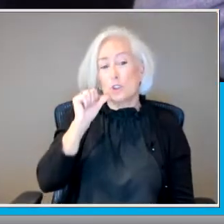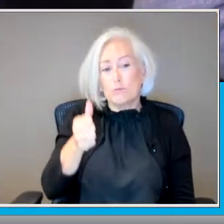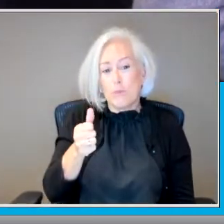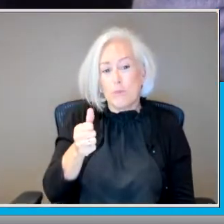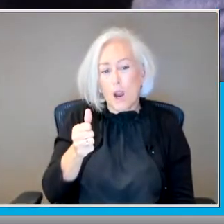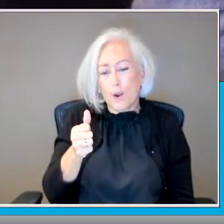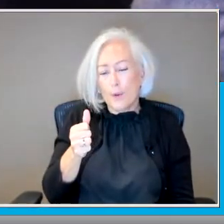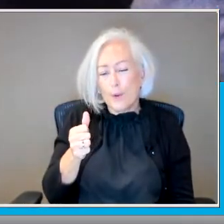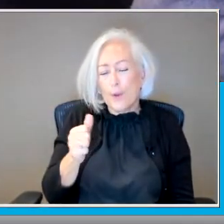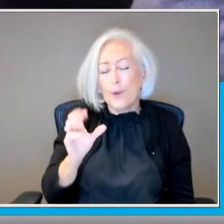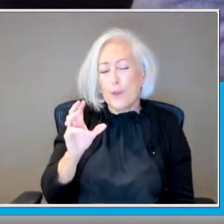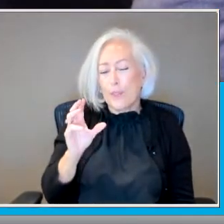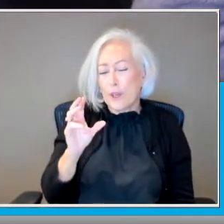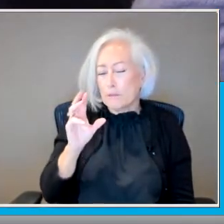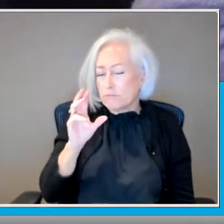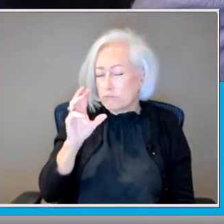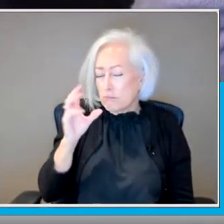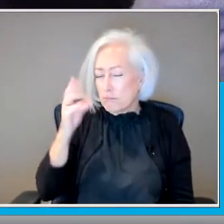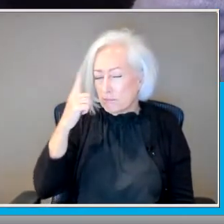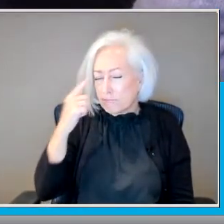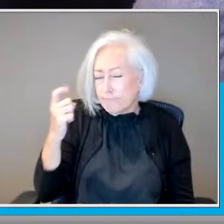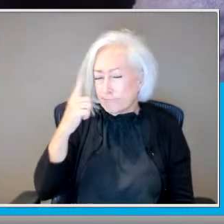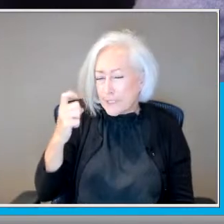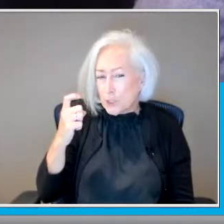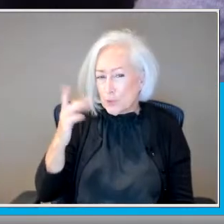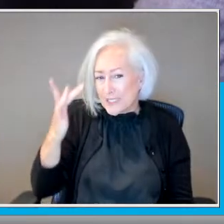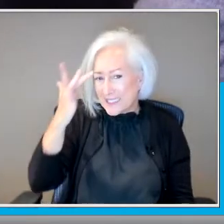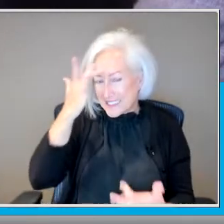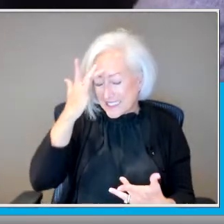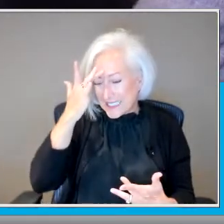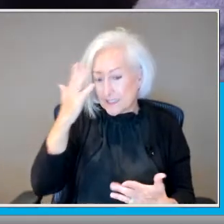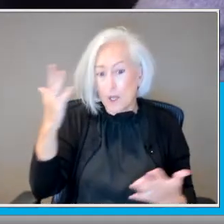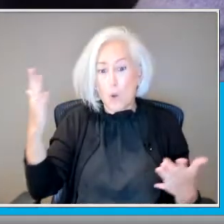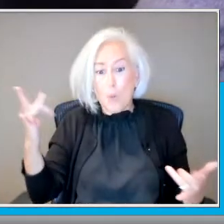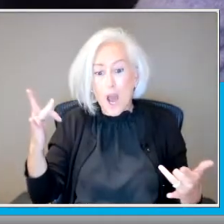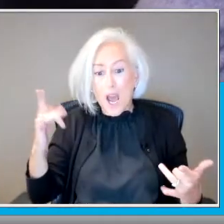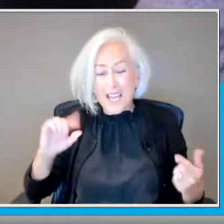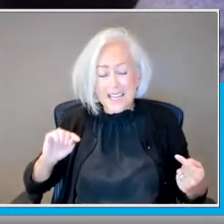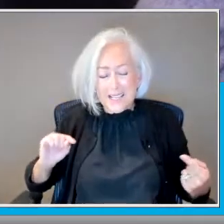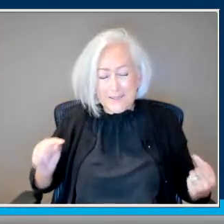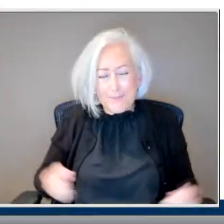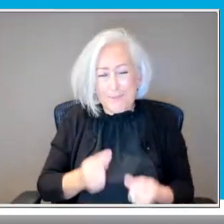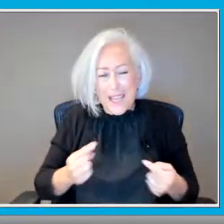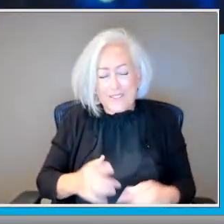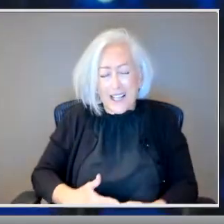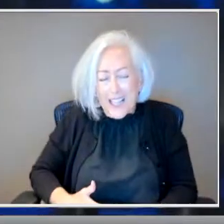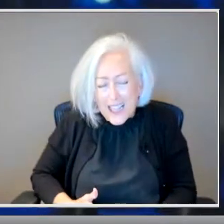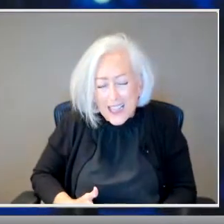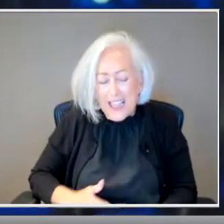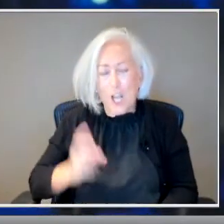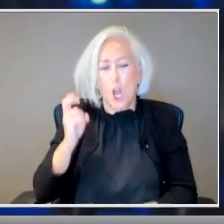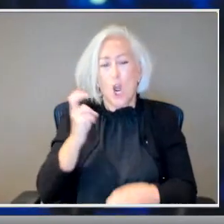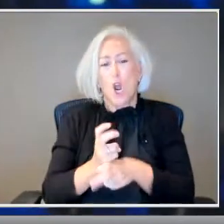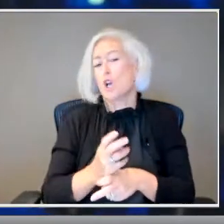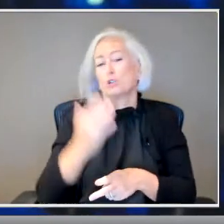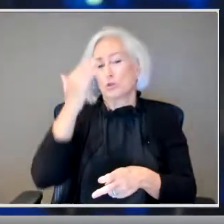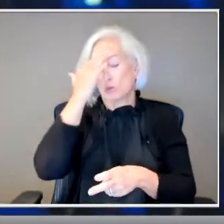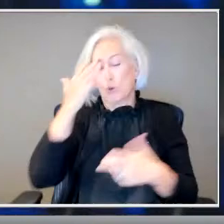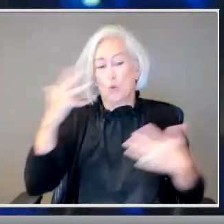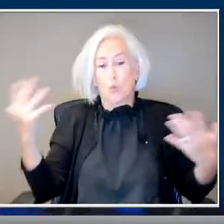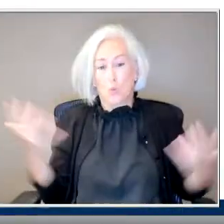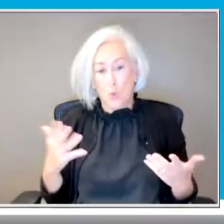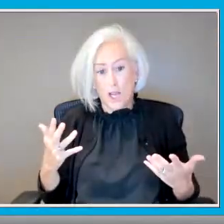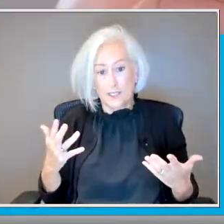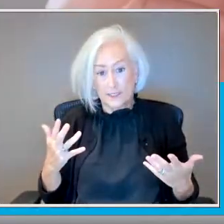disease because it's painful, hard to diagnose, affects fertility, and can lead to cancer. I'm Jessica Lovell on the next Morning